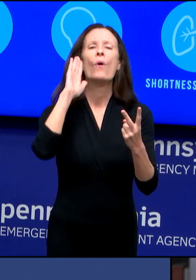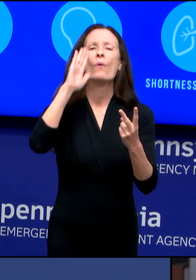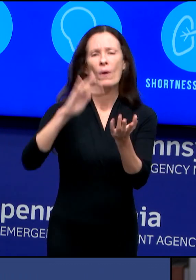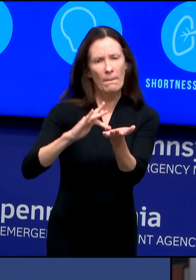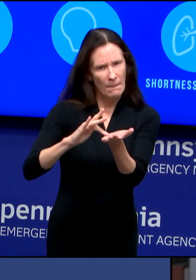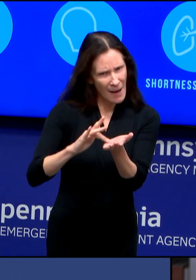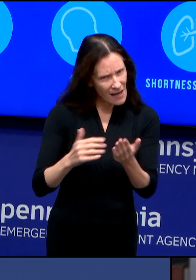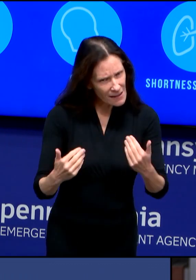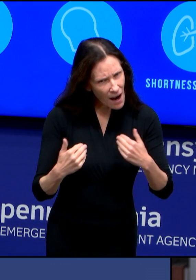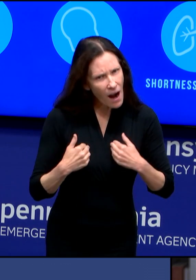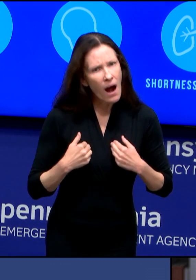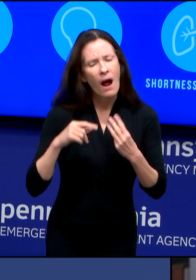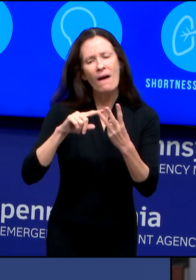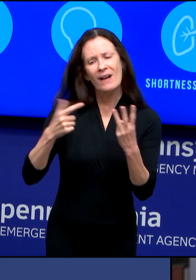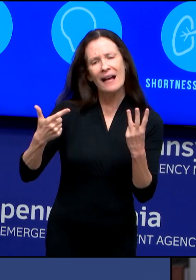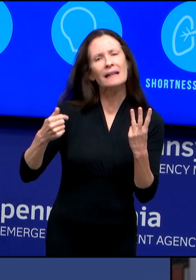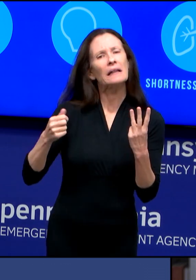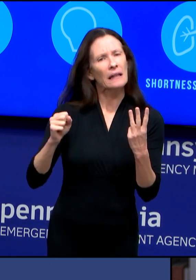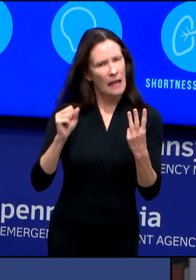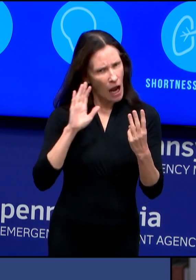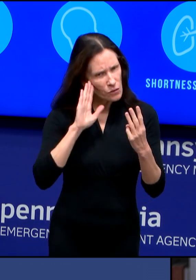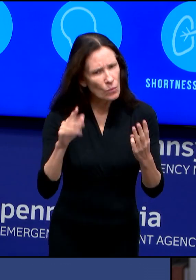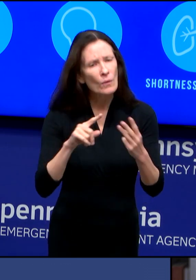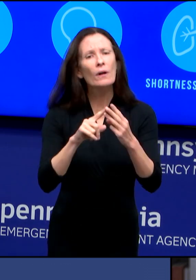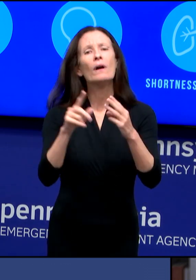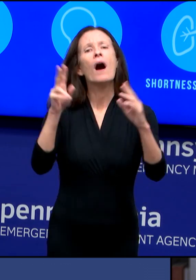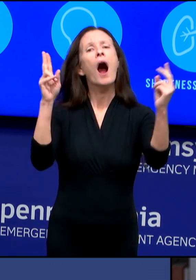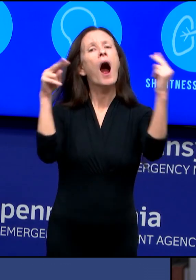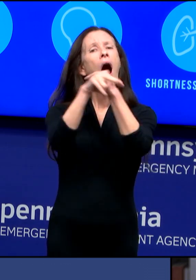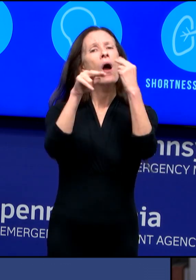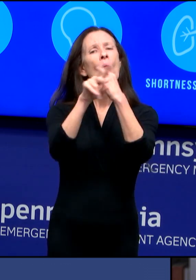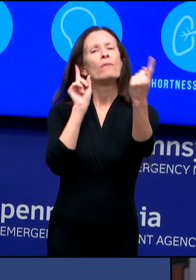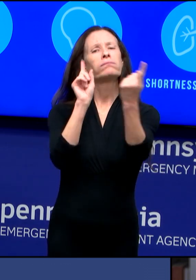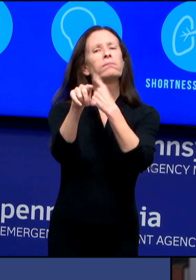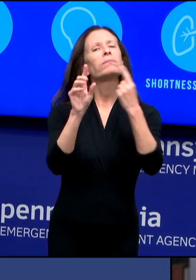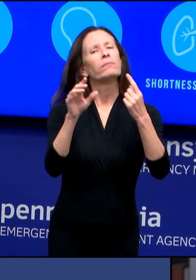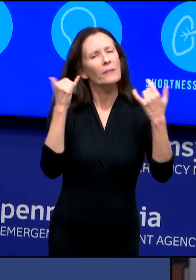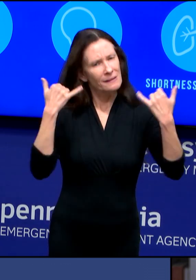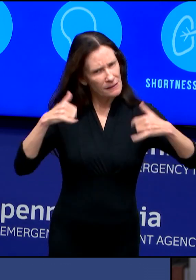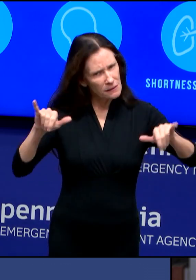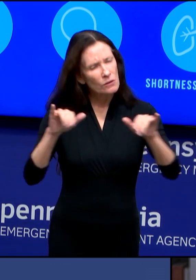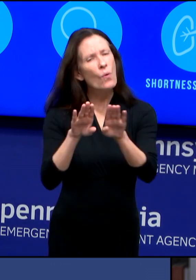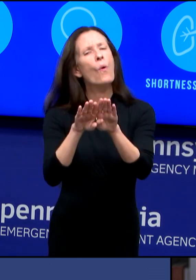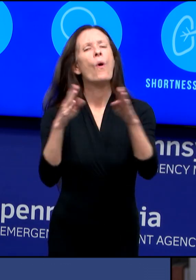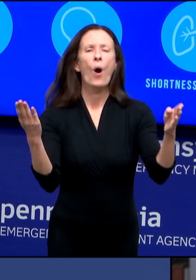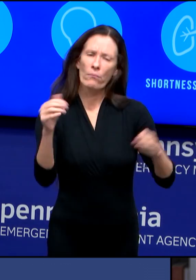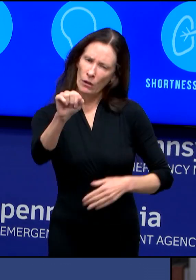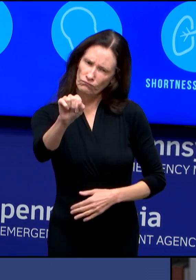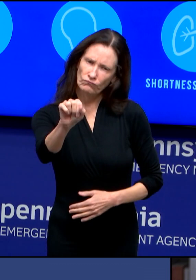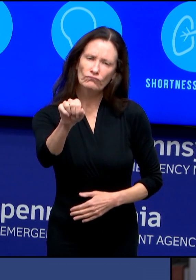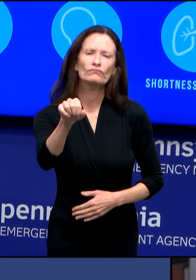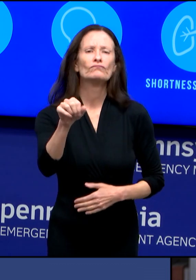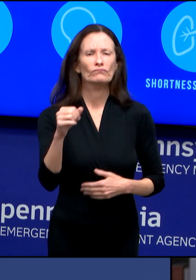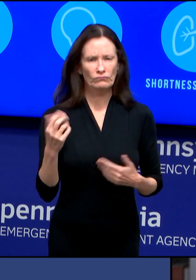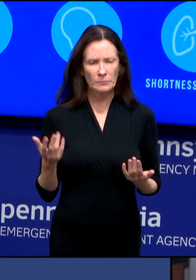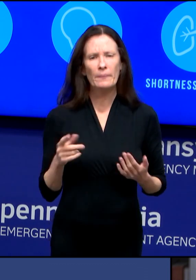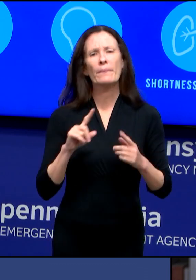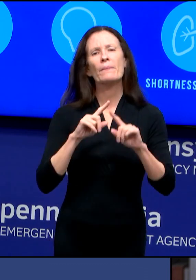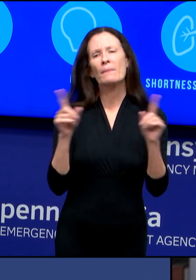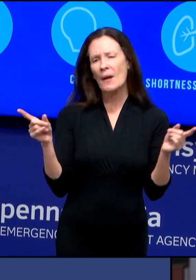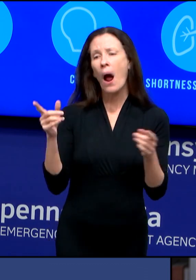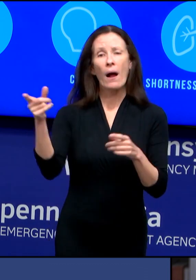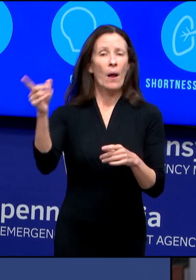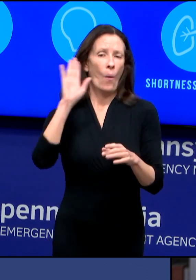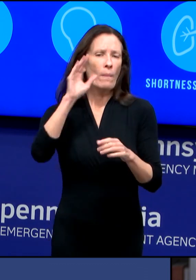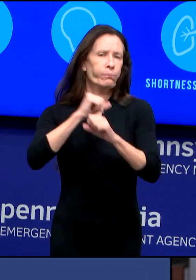life-sustaining services. We will protect everyday order and provide public safety. And our National Guard will be used to support